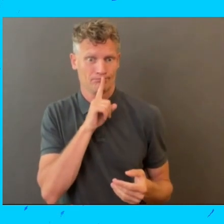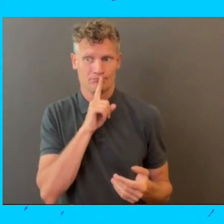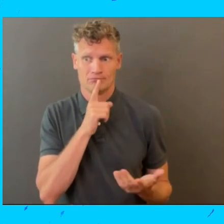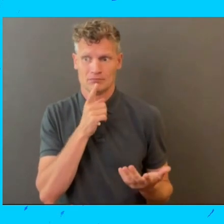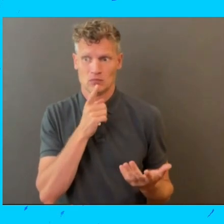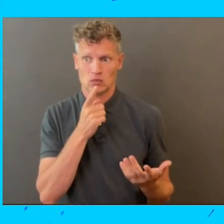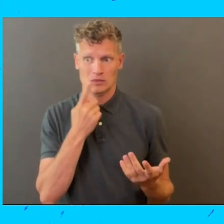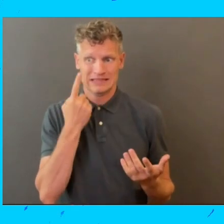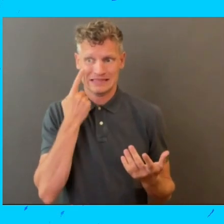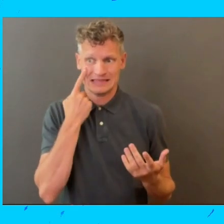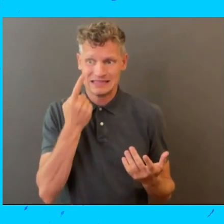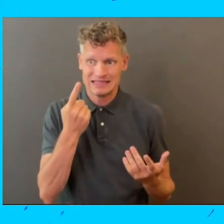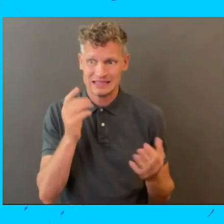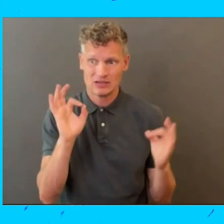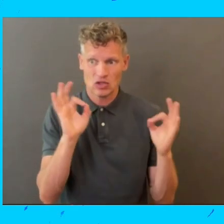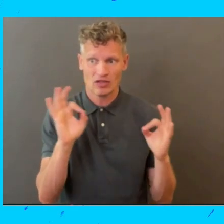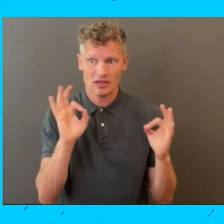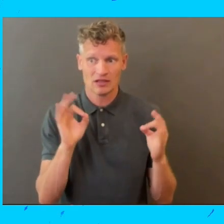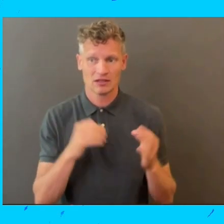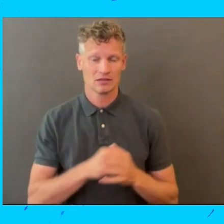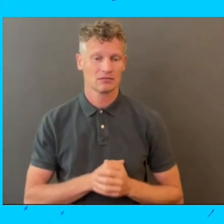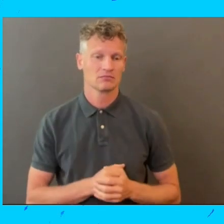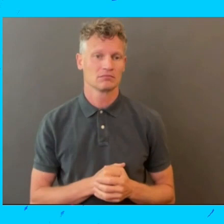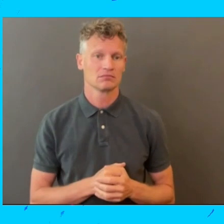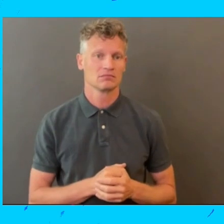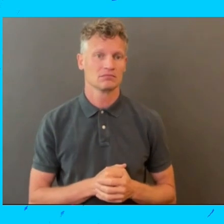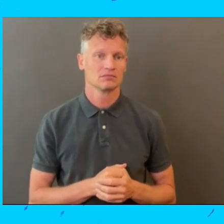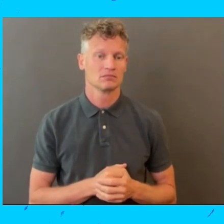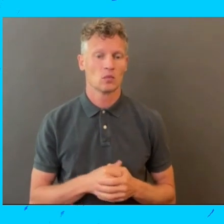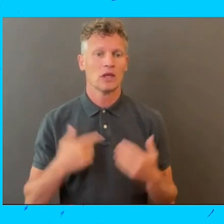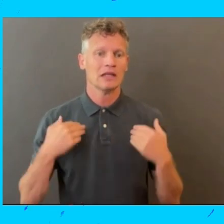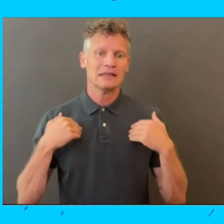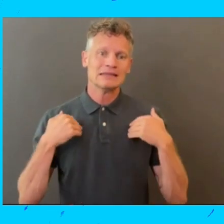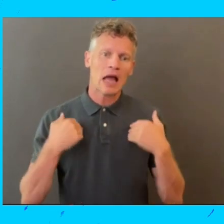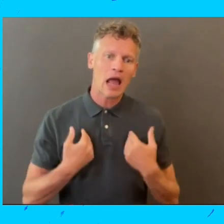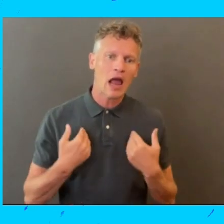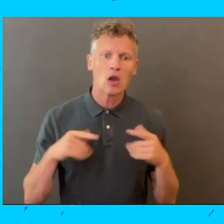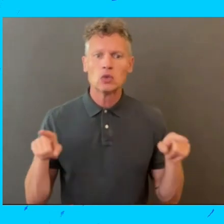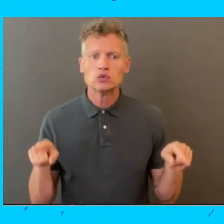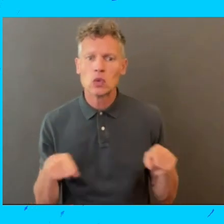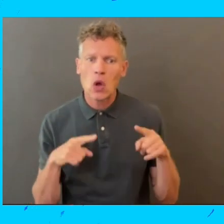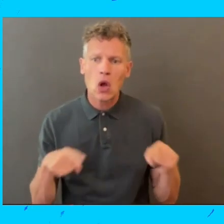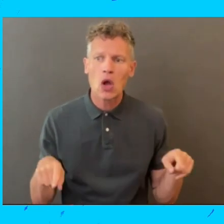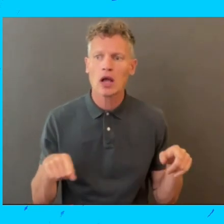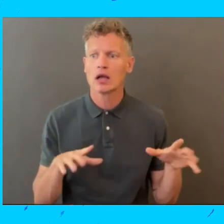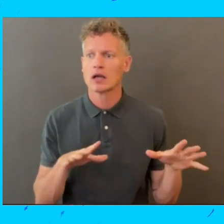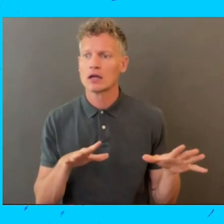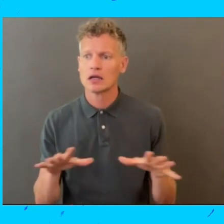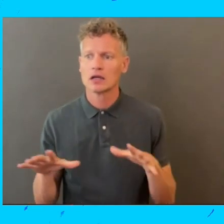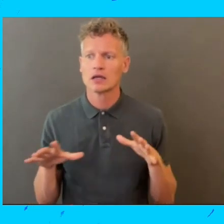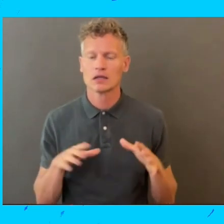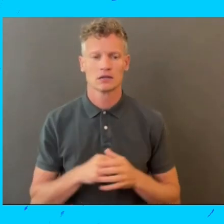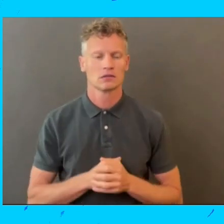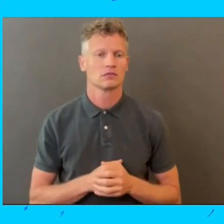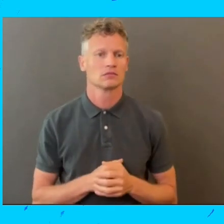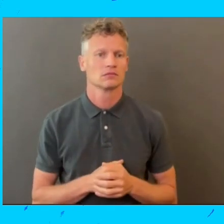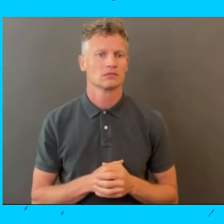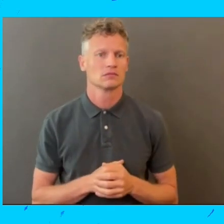I guess this is a song, and we are tired of singing this song every other day, every other month, every other